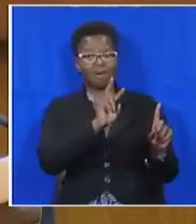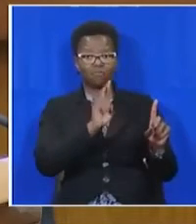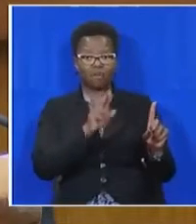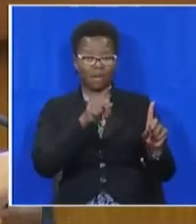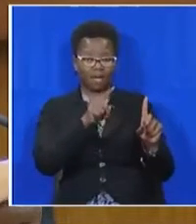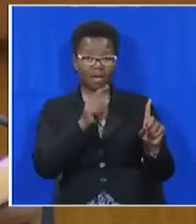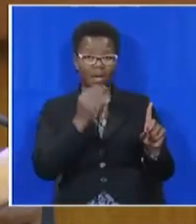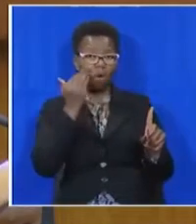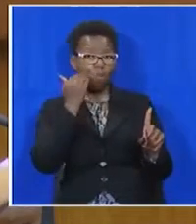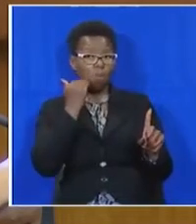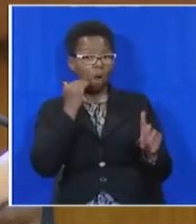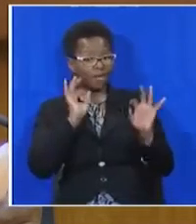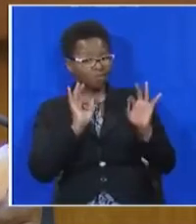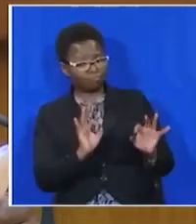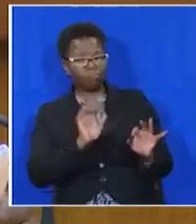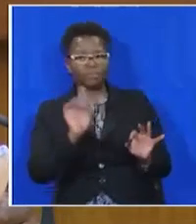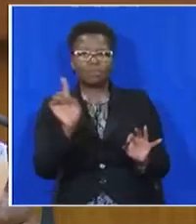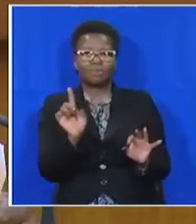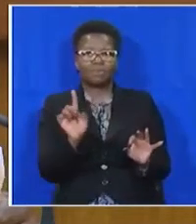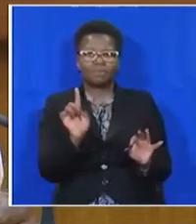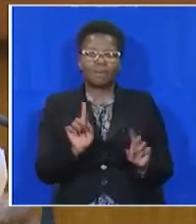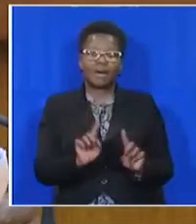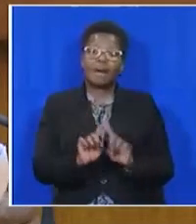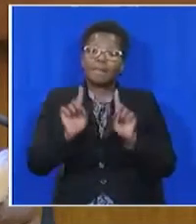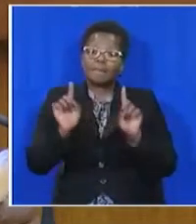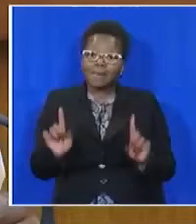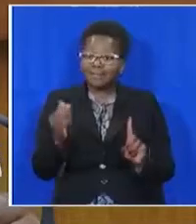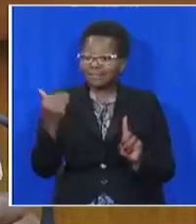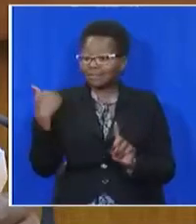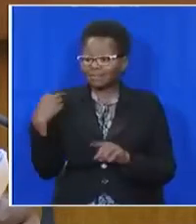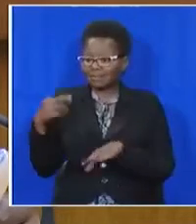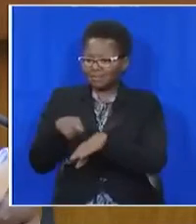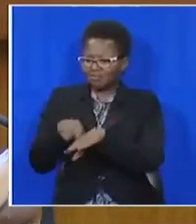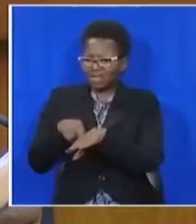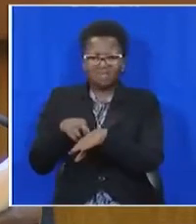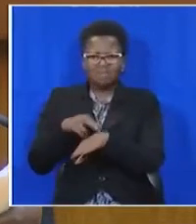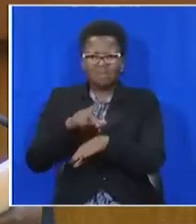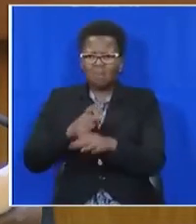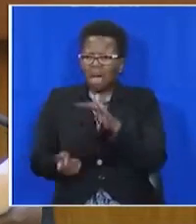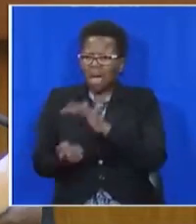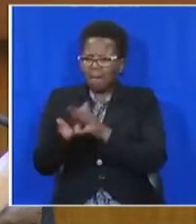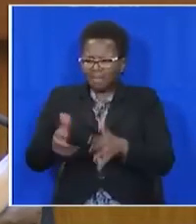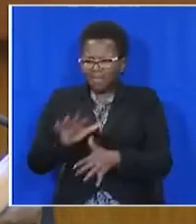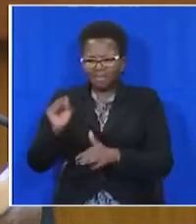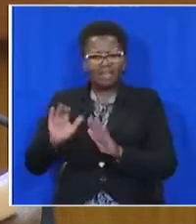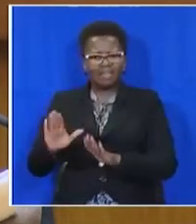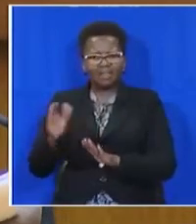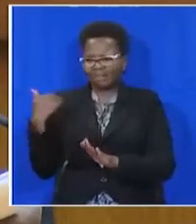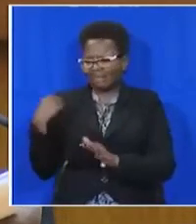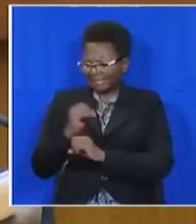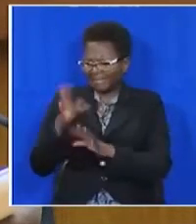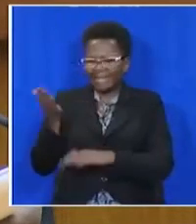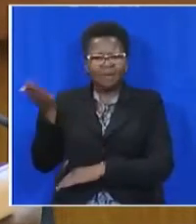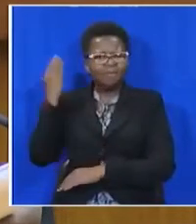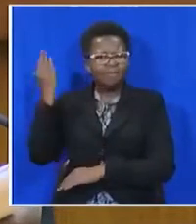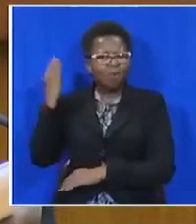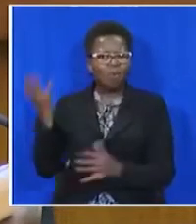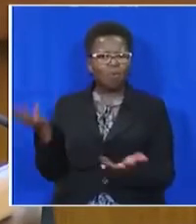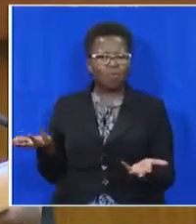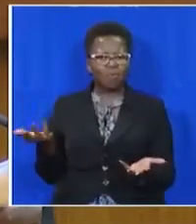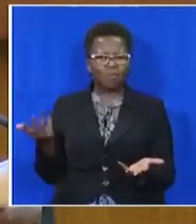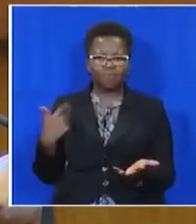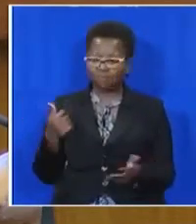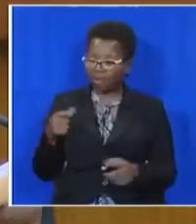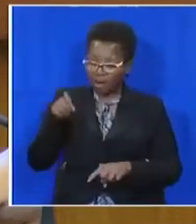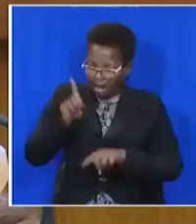white. Racism was therefore a farce in the South African soil right from the onset. We cannot give